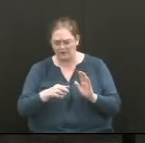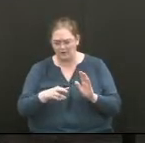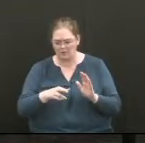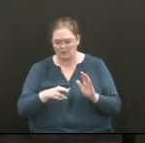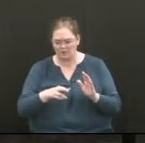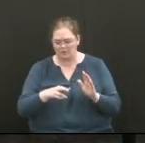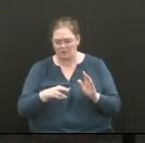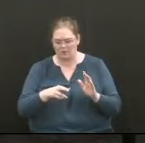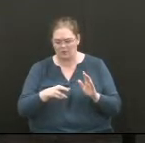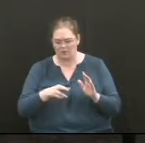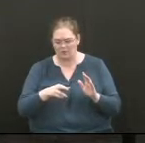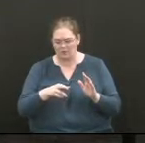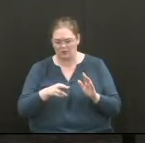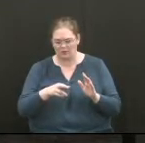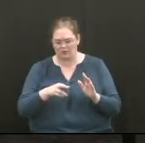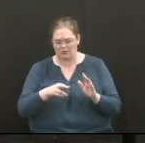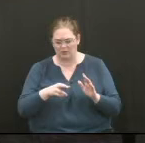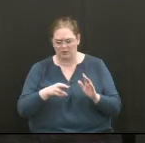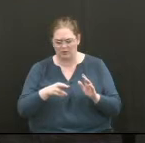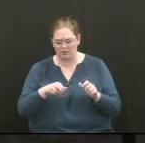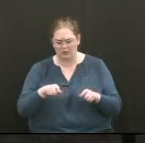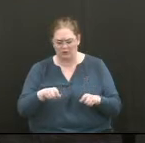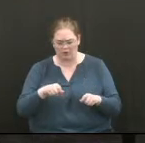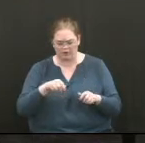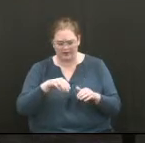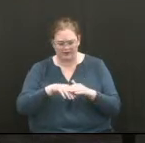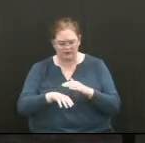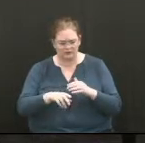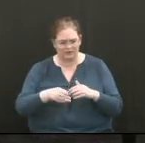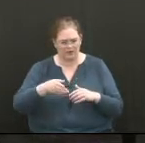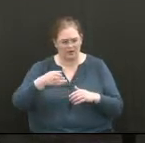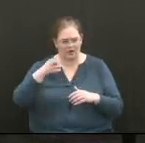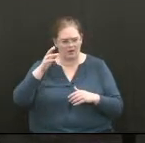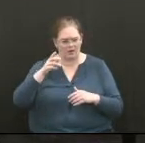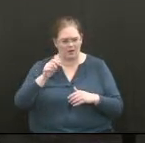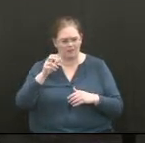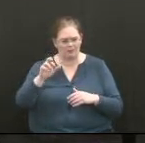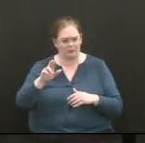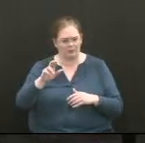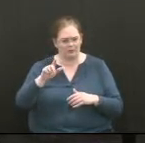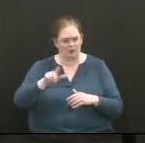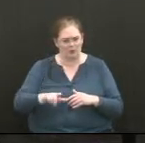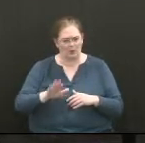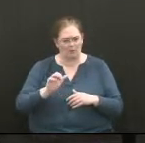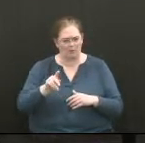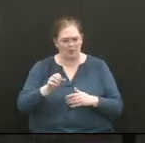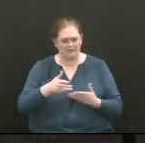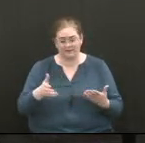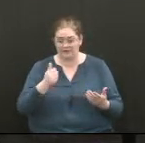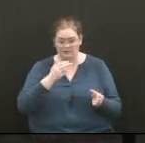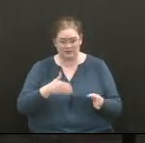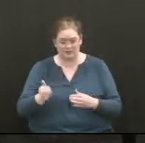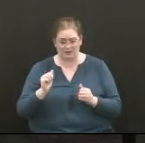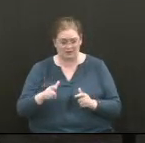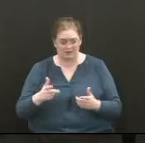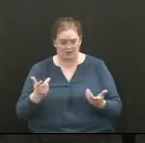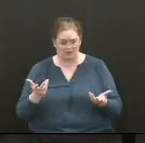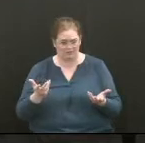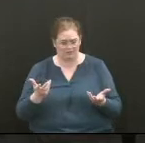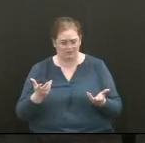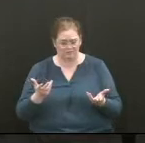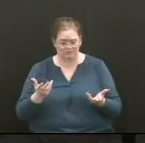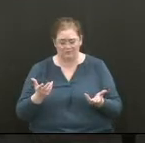card entrance for the upper or lower Bucks thing. That wasn't planned at all.